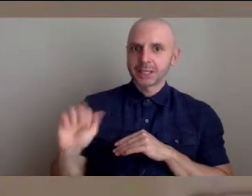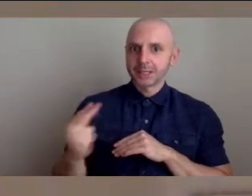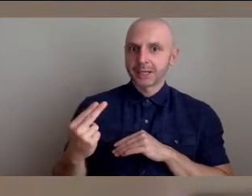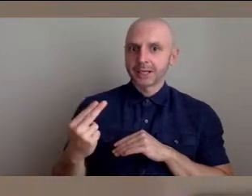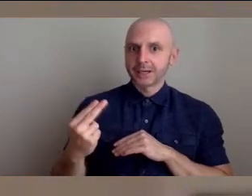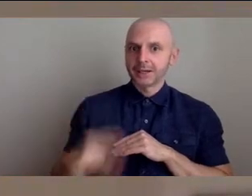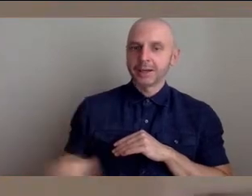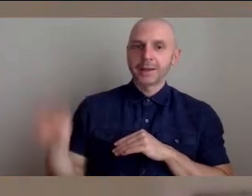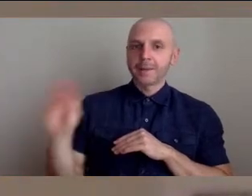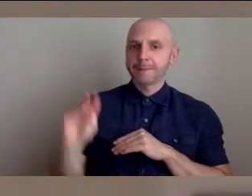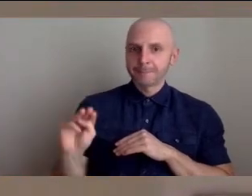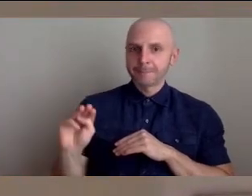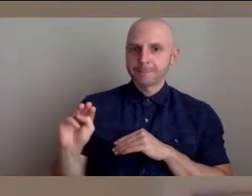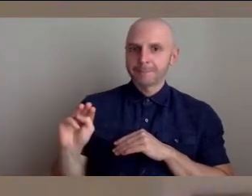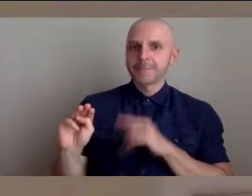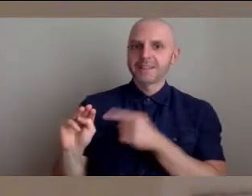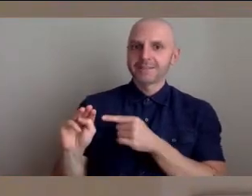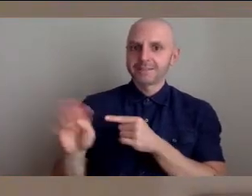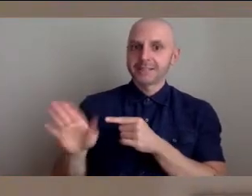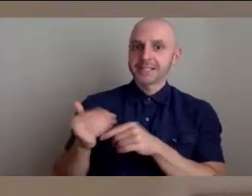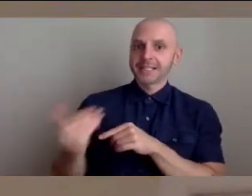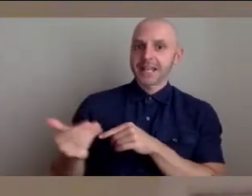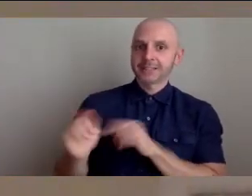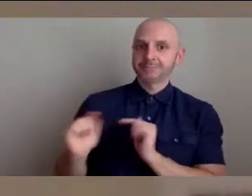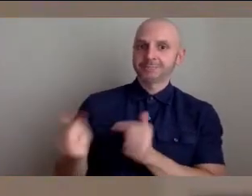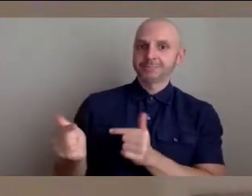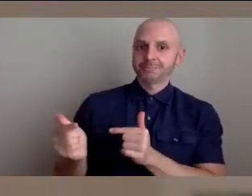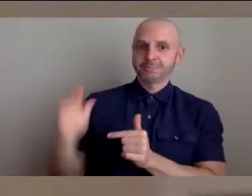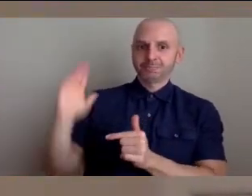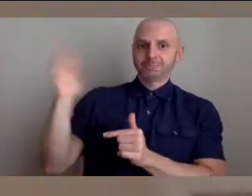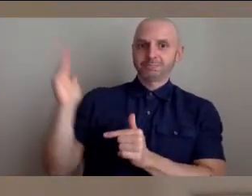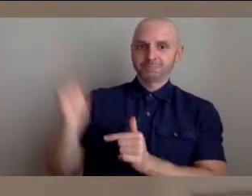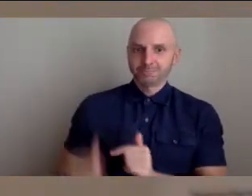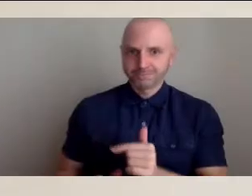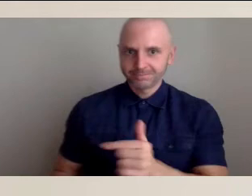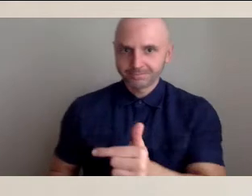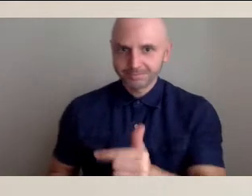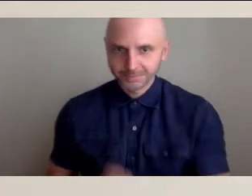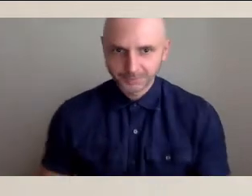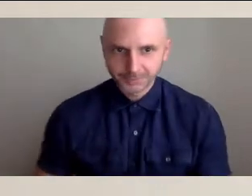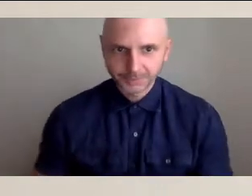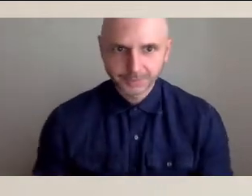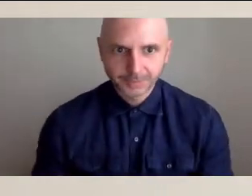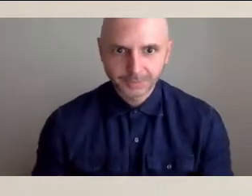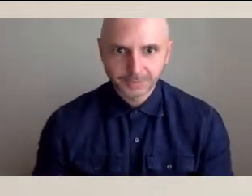Mohiuddin, sorry, is our next speaker, and she'll join us now.